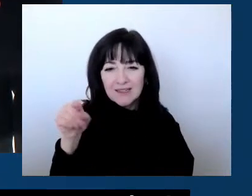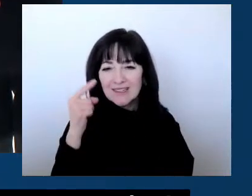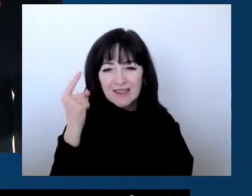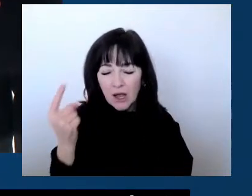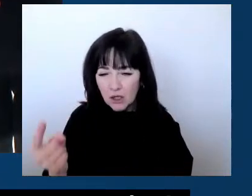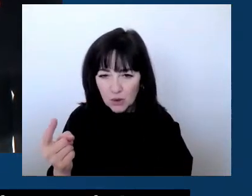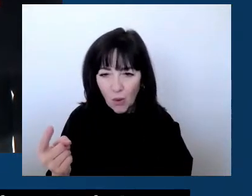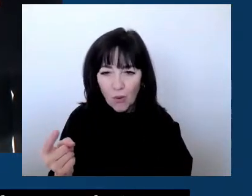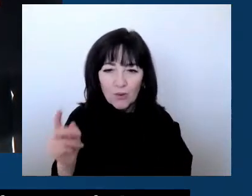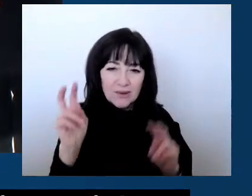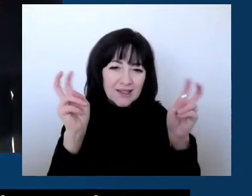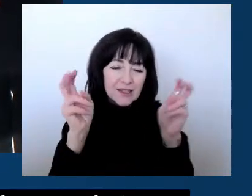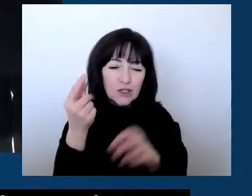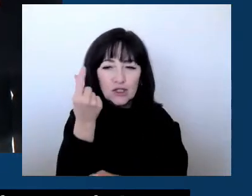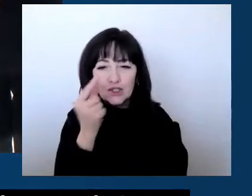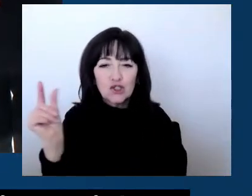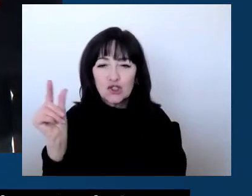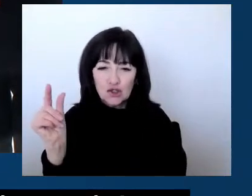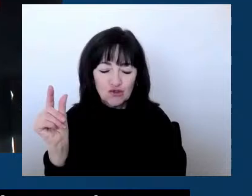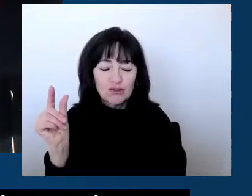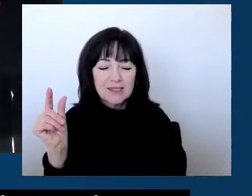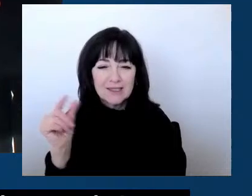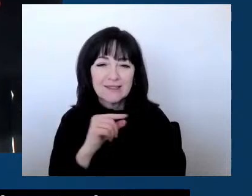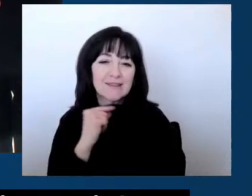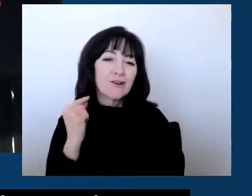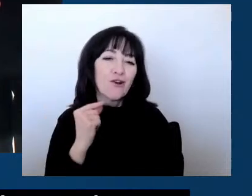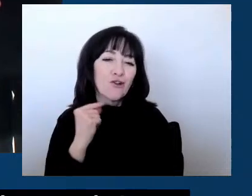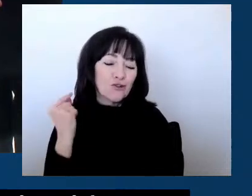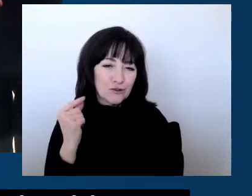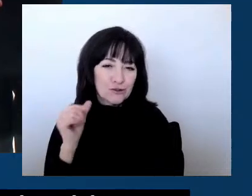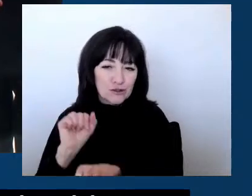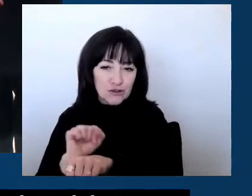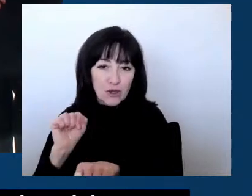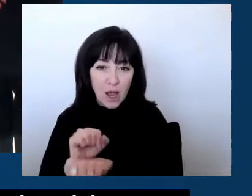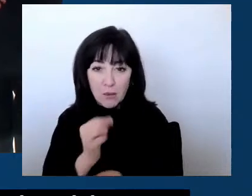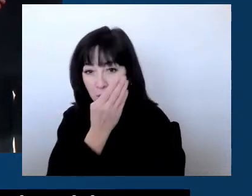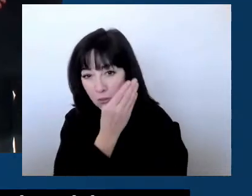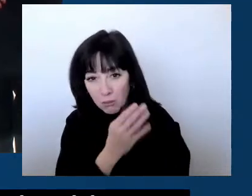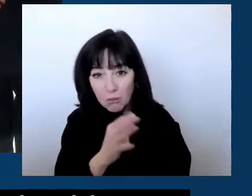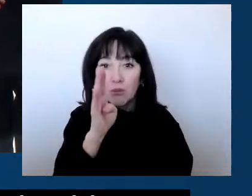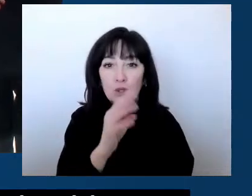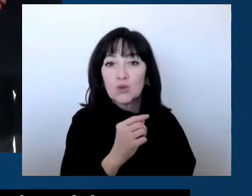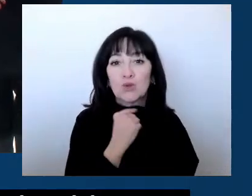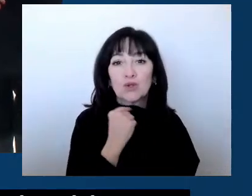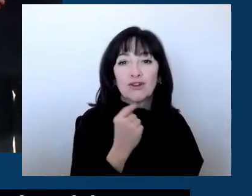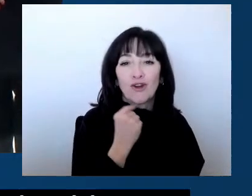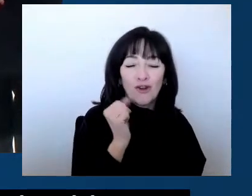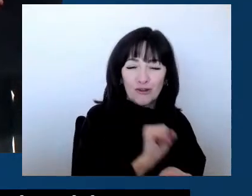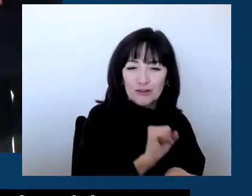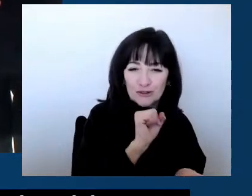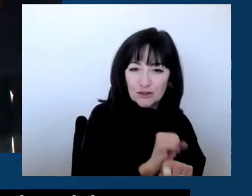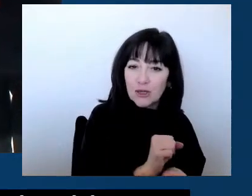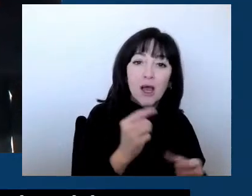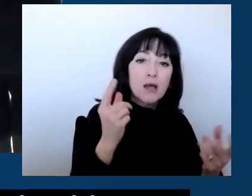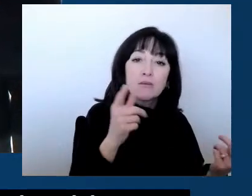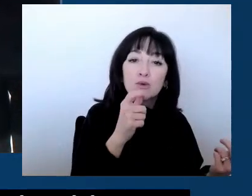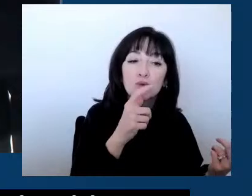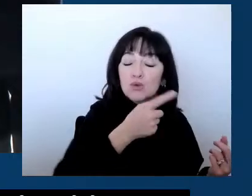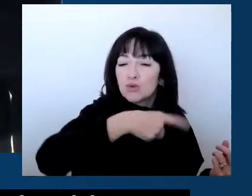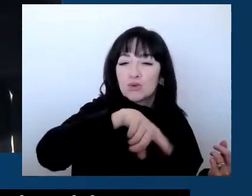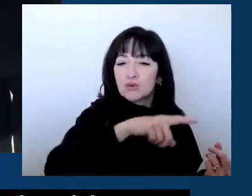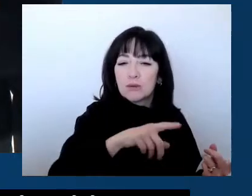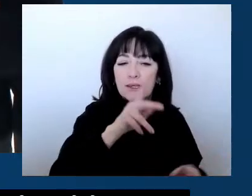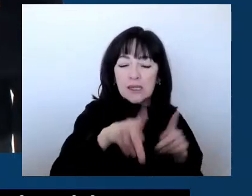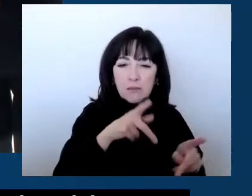people who will be operating and servicing and manufacturing buses like those you see here today. And that's why we're going to be making good